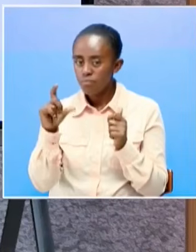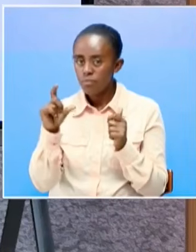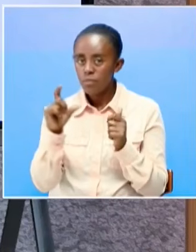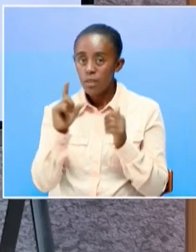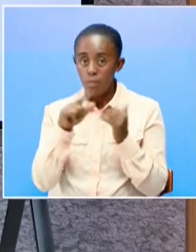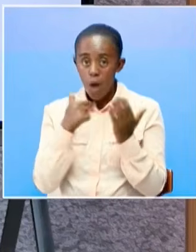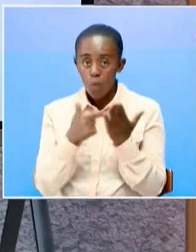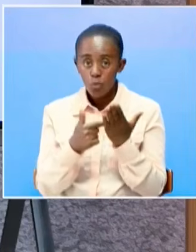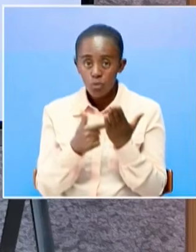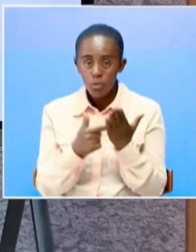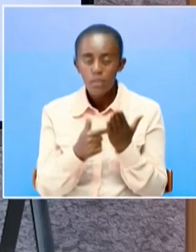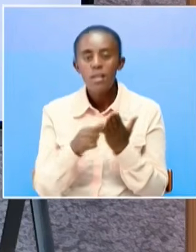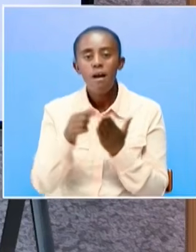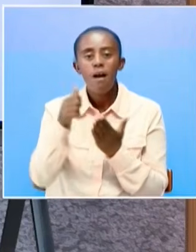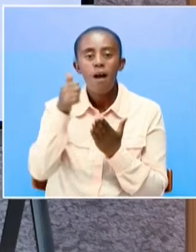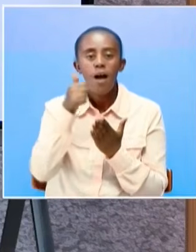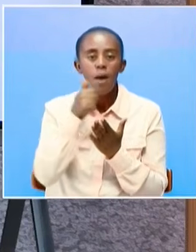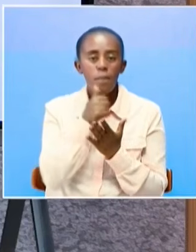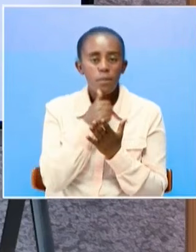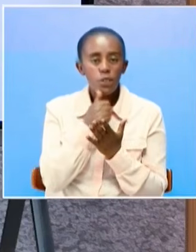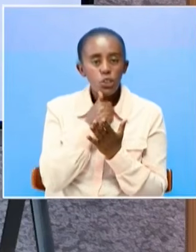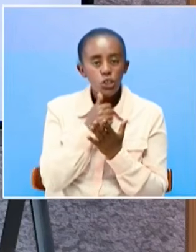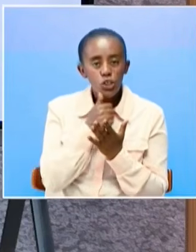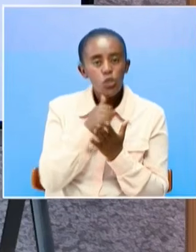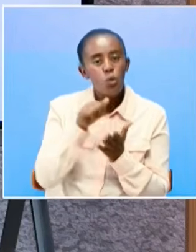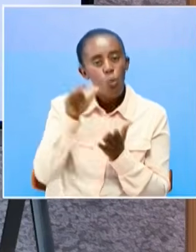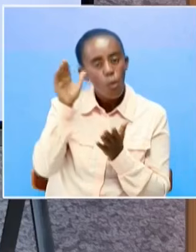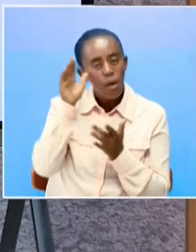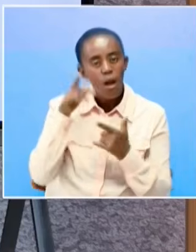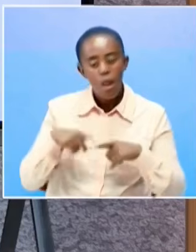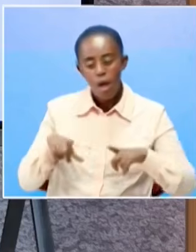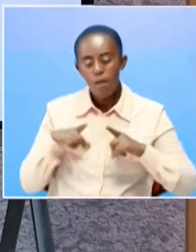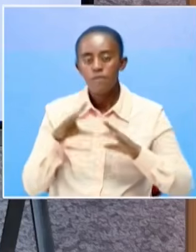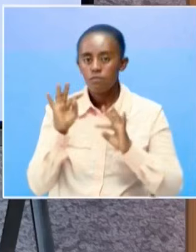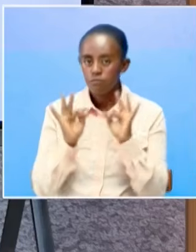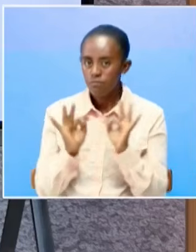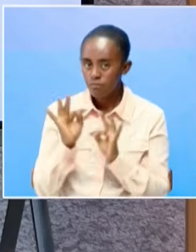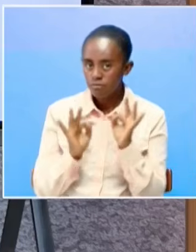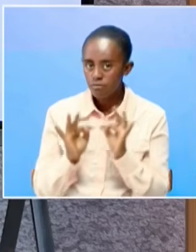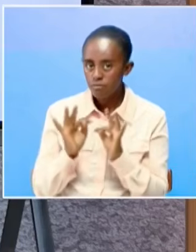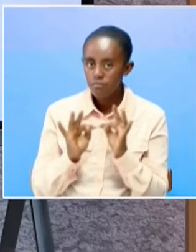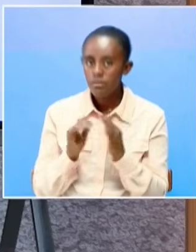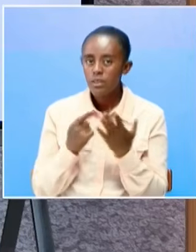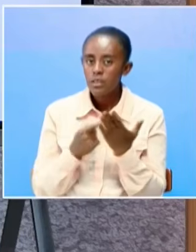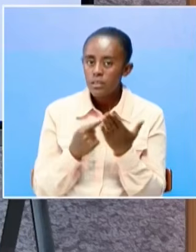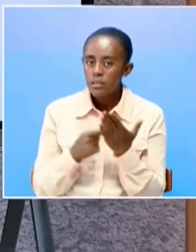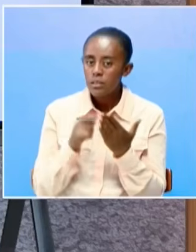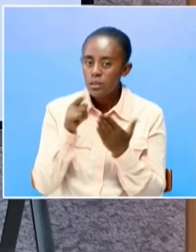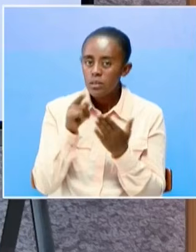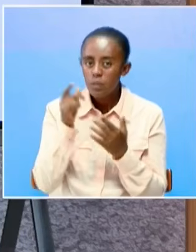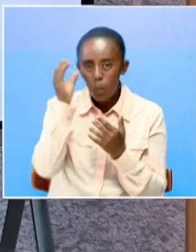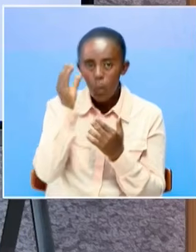about Abebech Gobena's life history. Okay? So, in this concept, we can simply